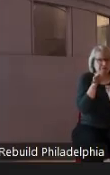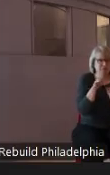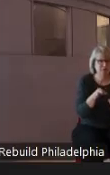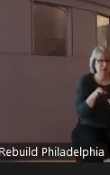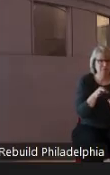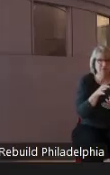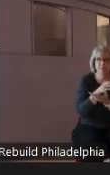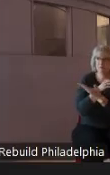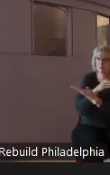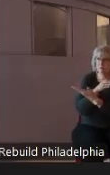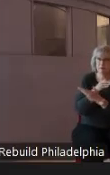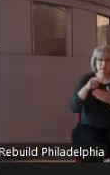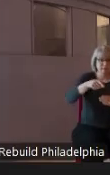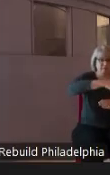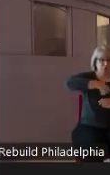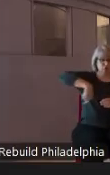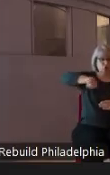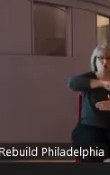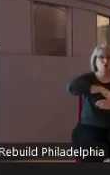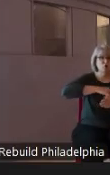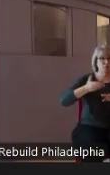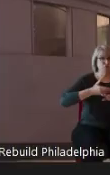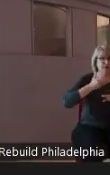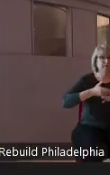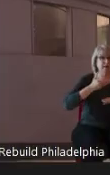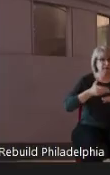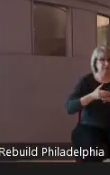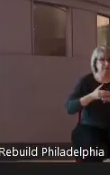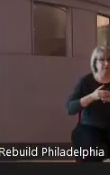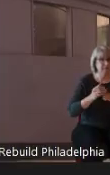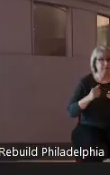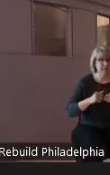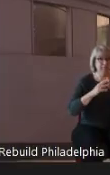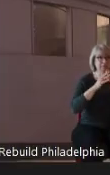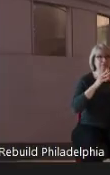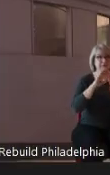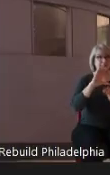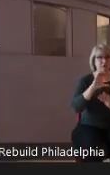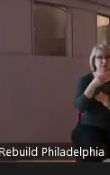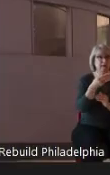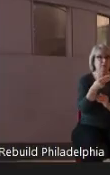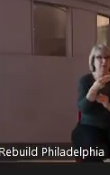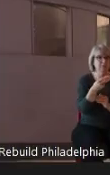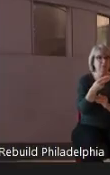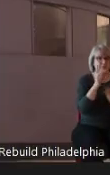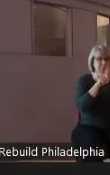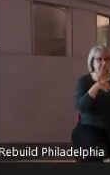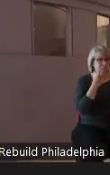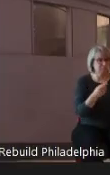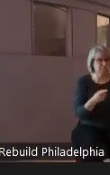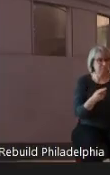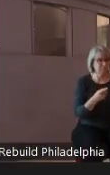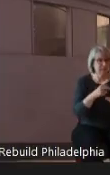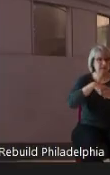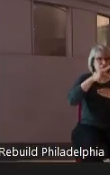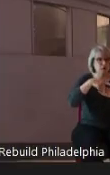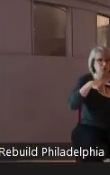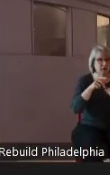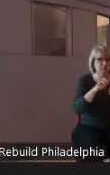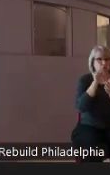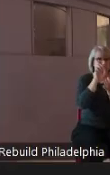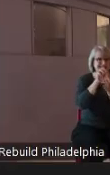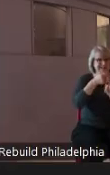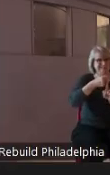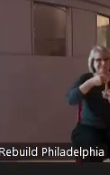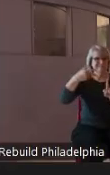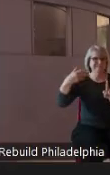described. So the circle is a renovated Carousel House with program that we're going to talk about in more